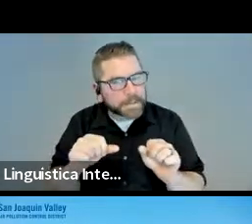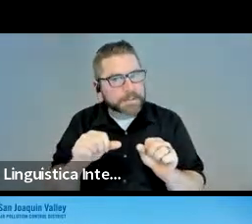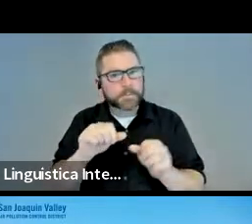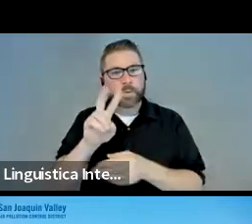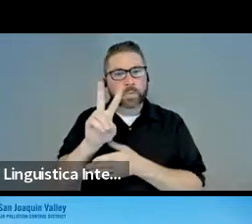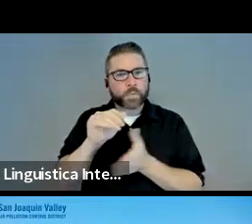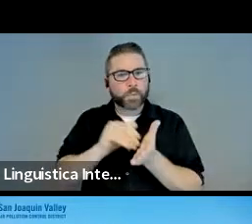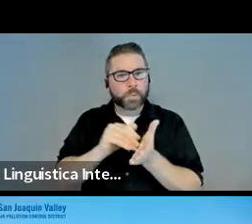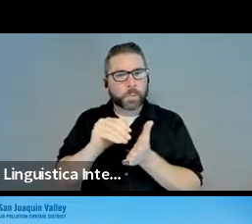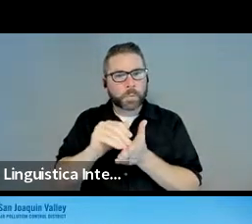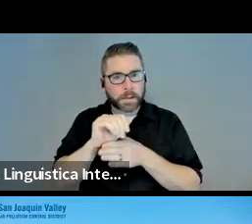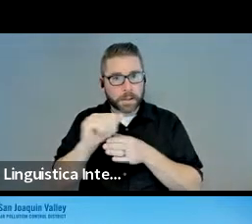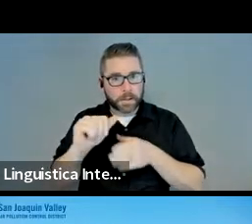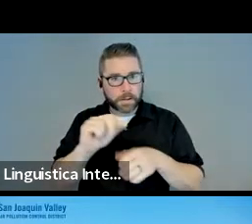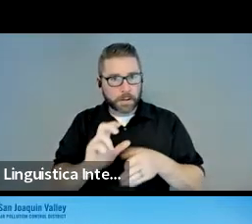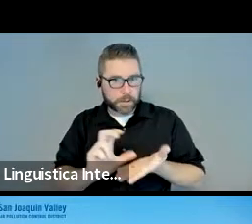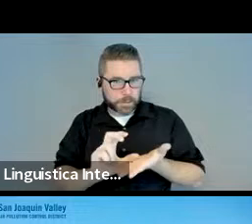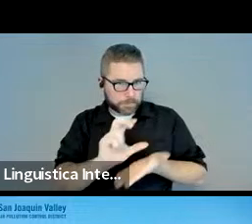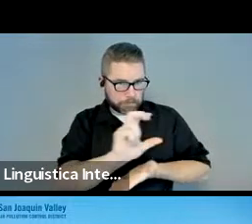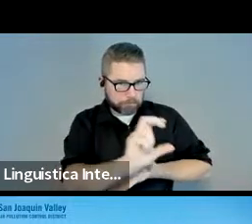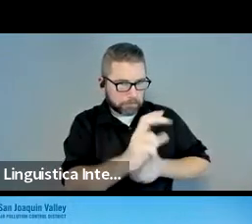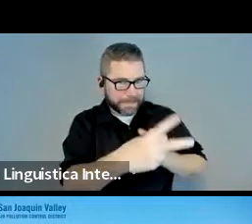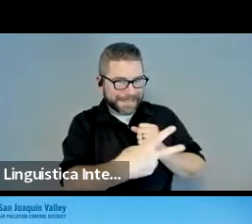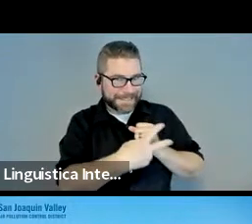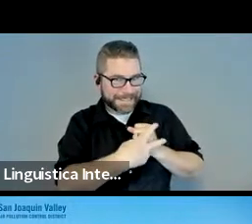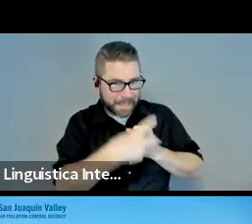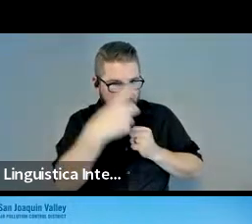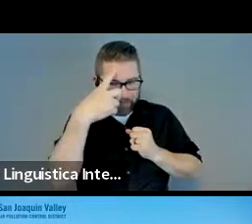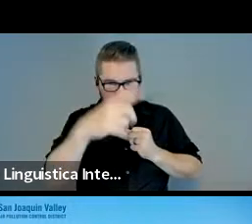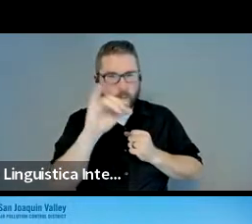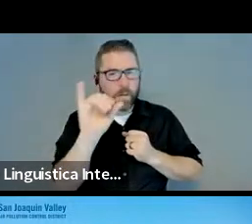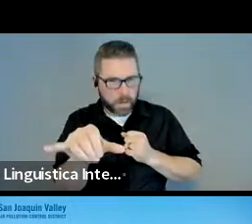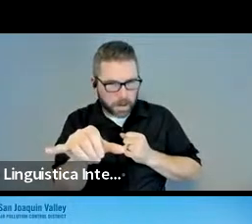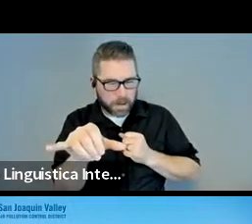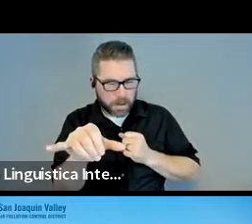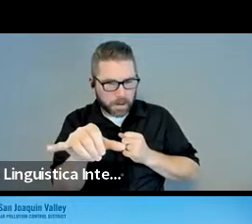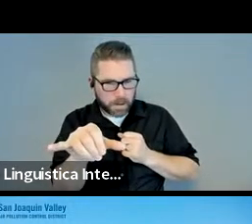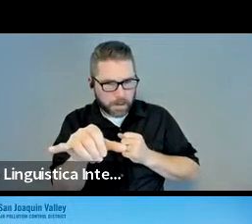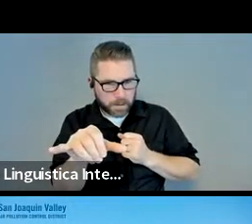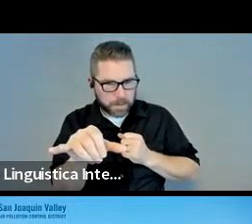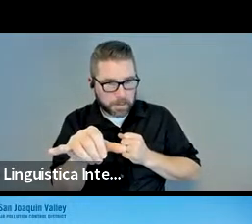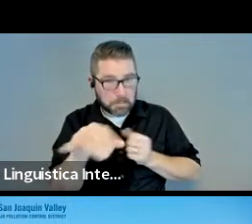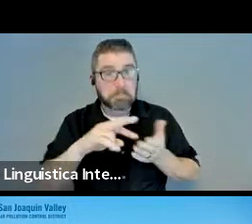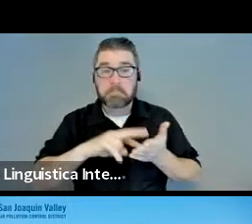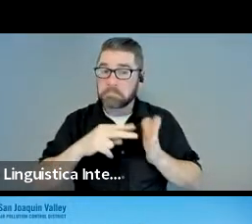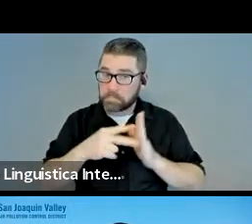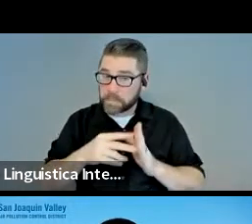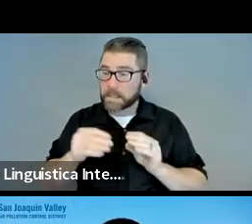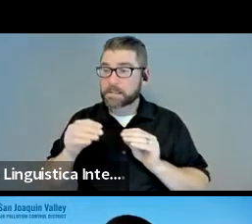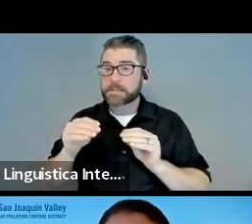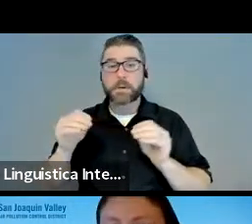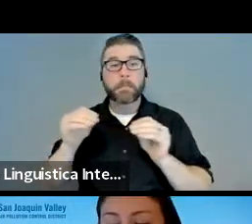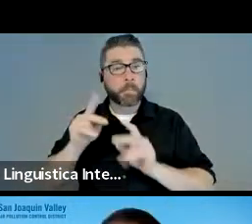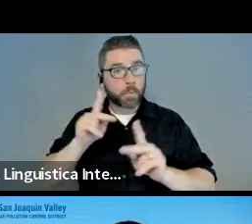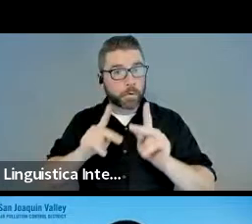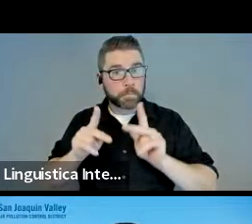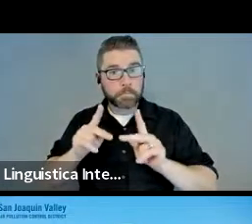that come from this fund reallocation, such as more residents being able to apply and get new